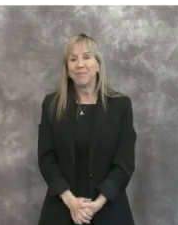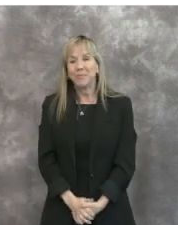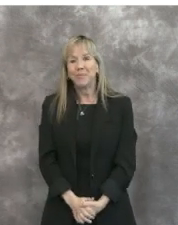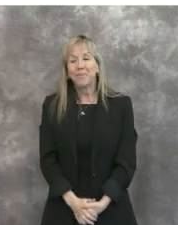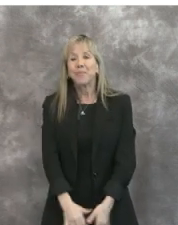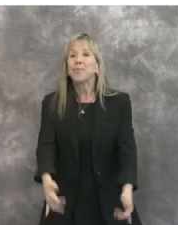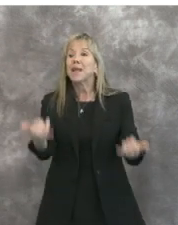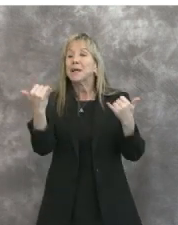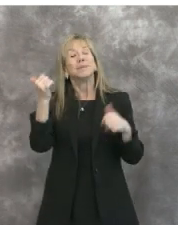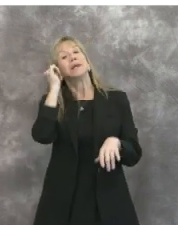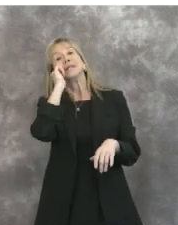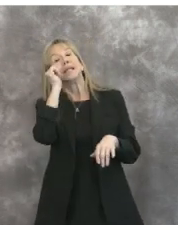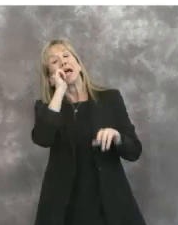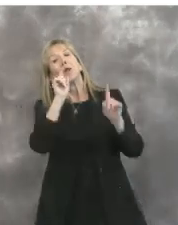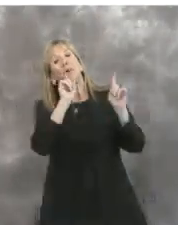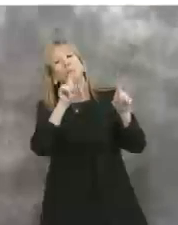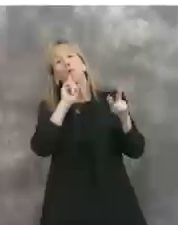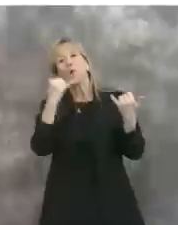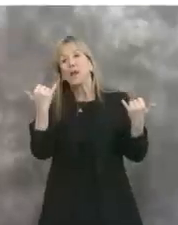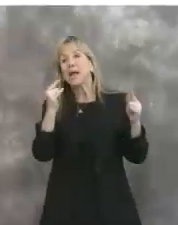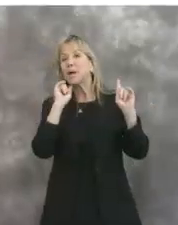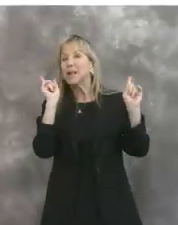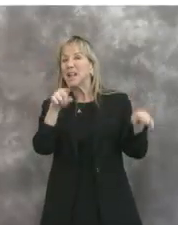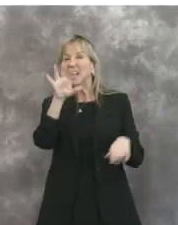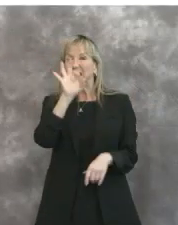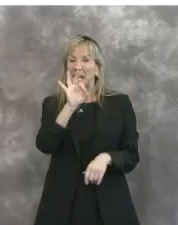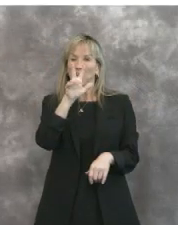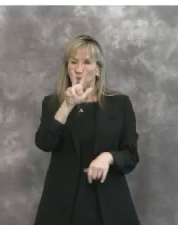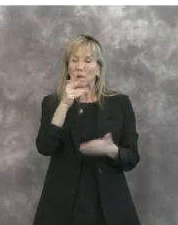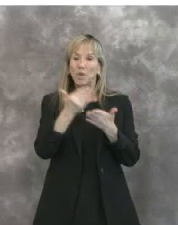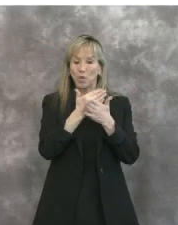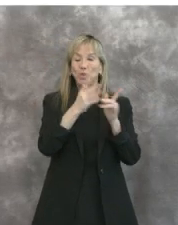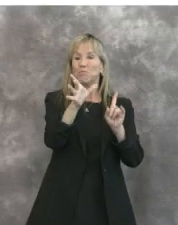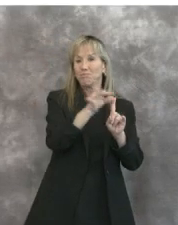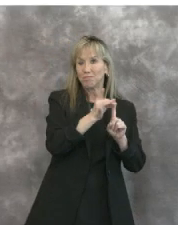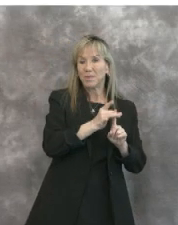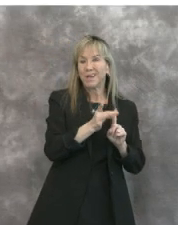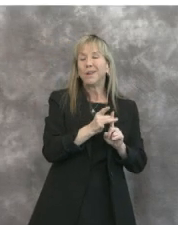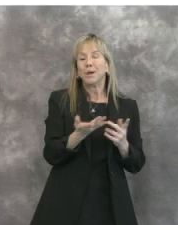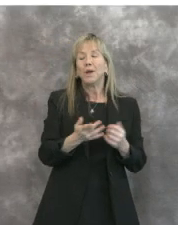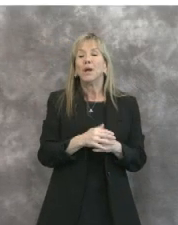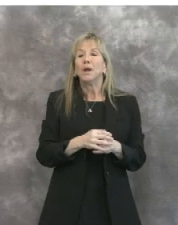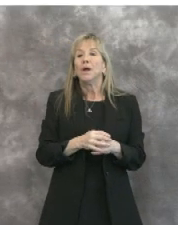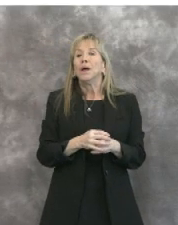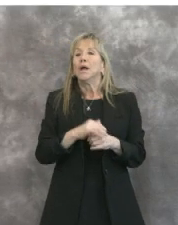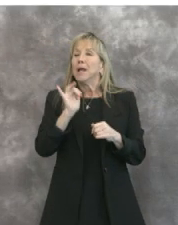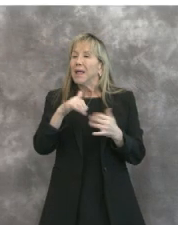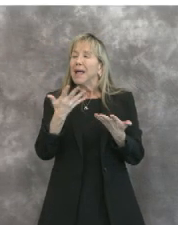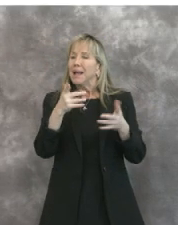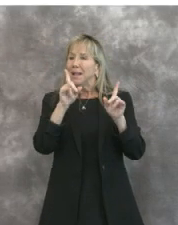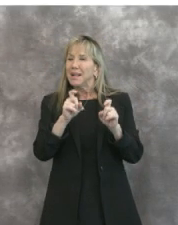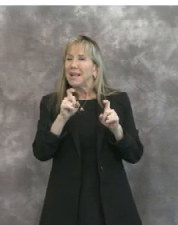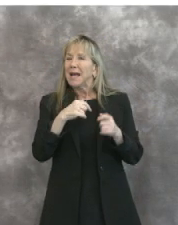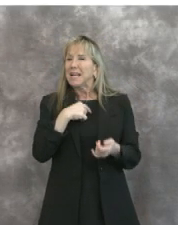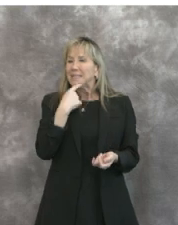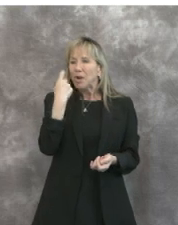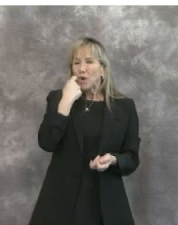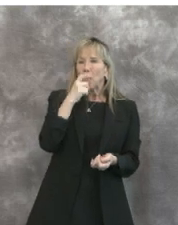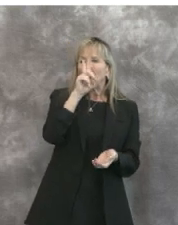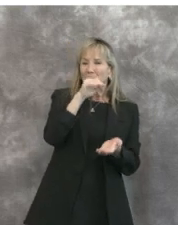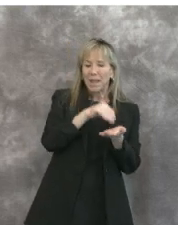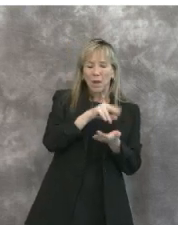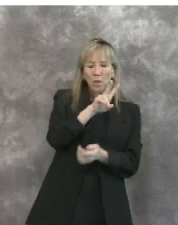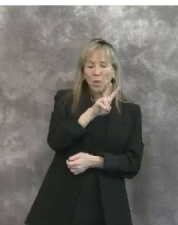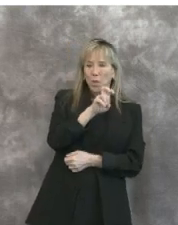Today on our daily reports, we're reporting 93 new positive cases. This is out of the lower testing I mentioned,